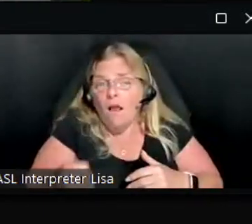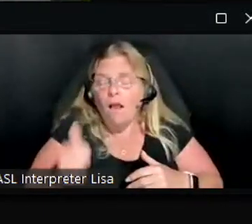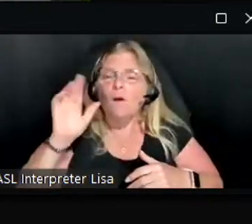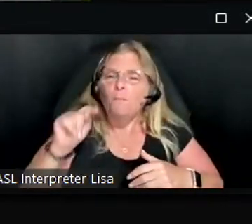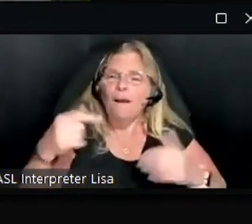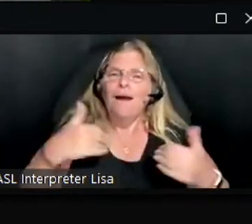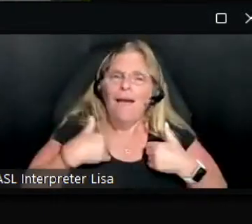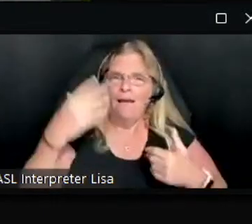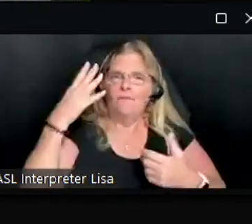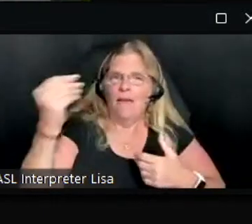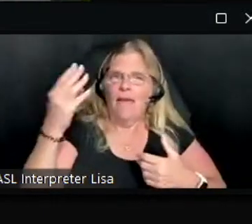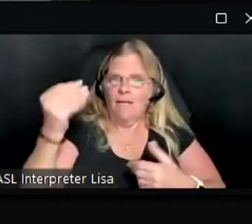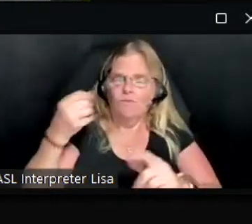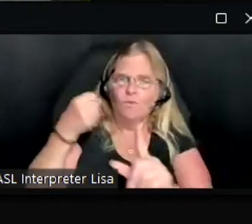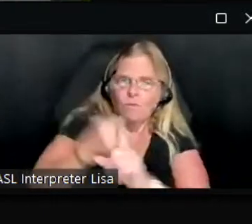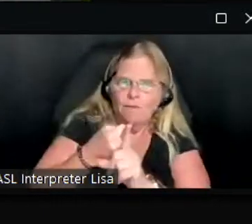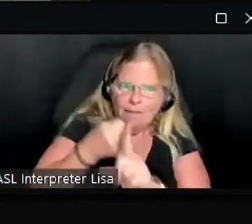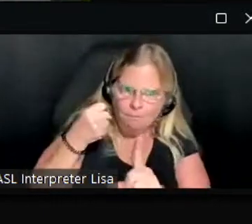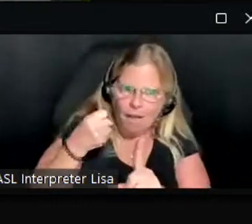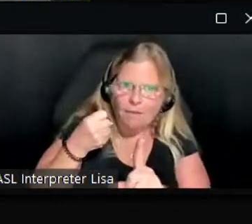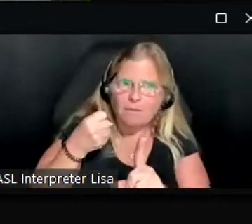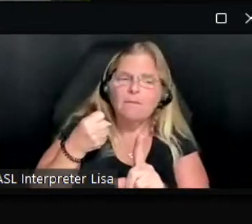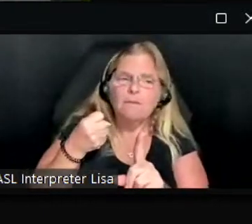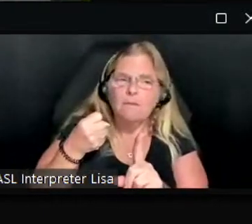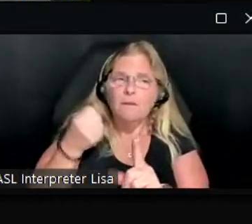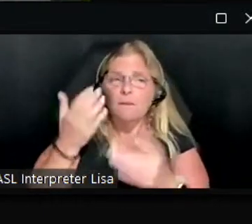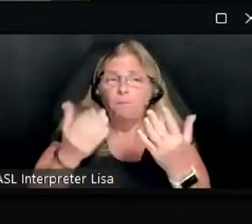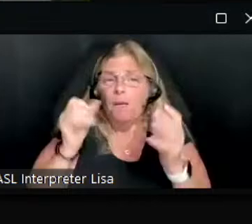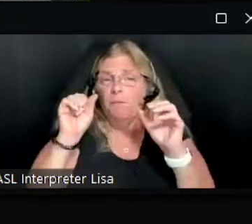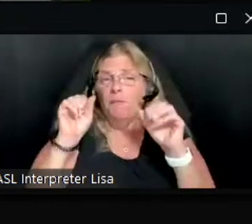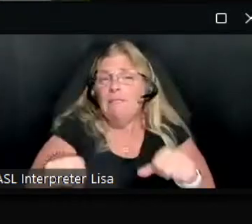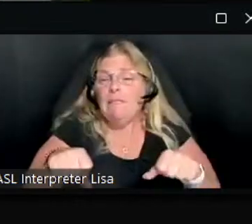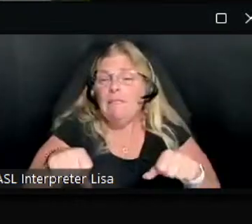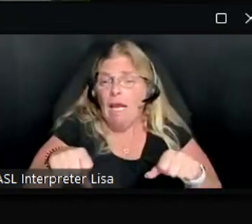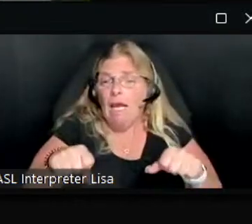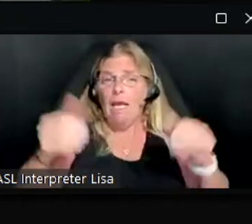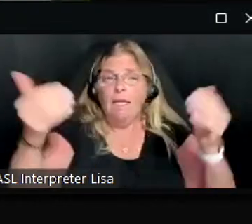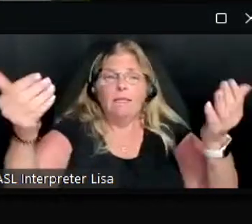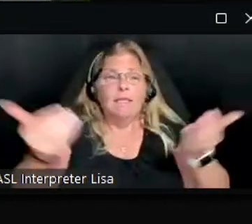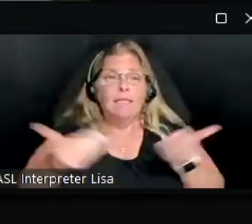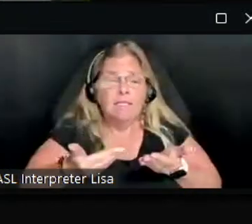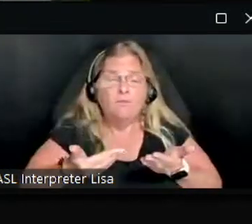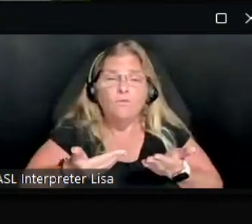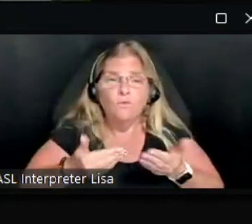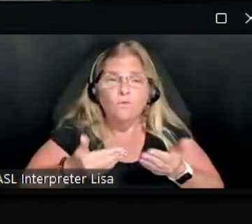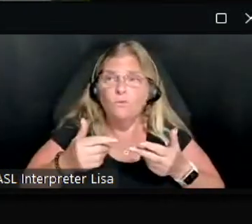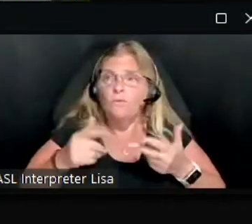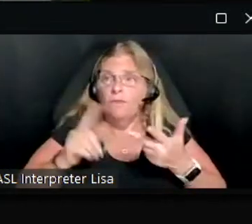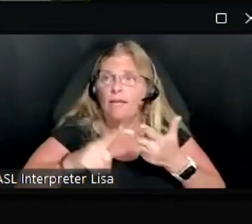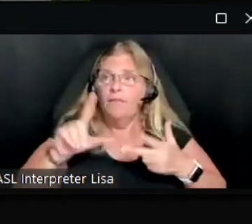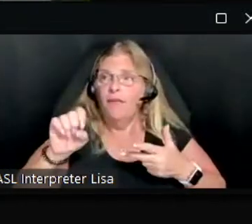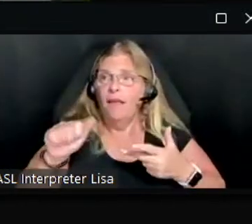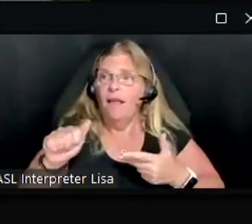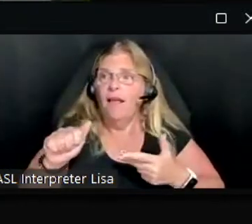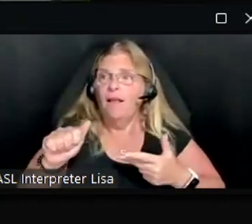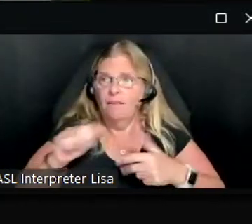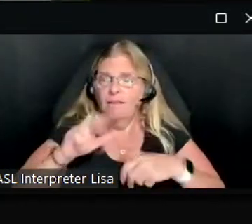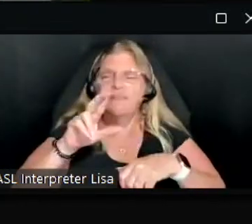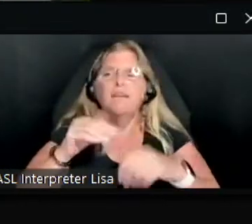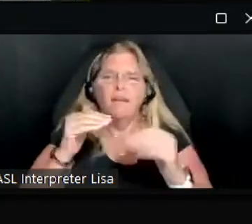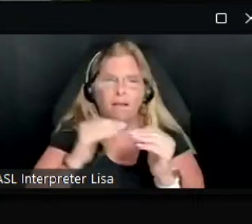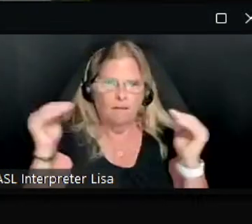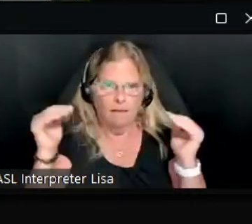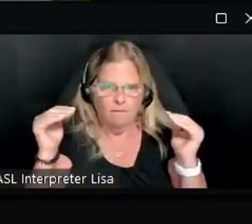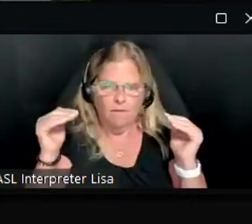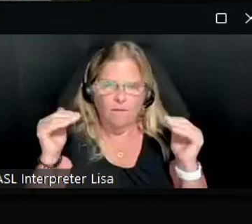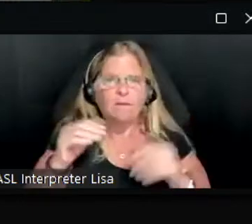factors is something that maybe can be introduced at an LEA level, so that when you bring teachers in, they're not